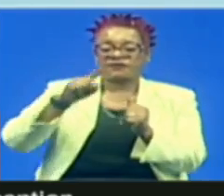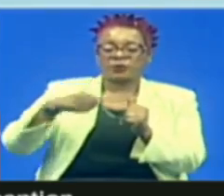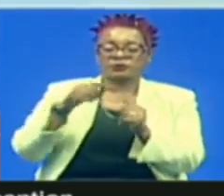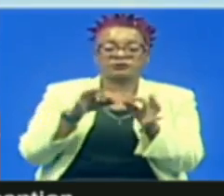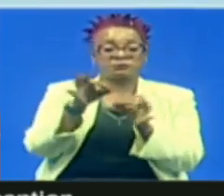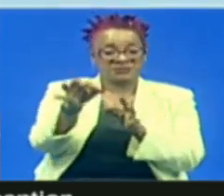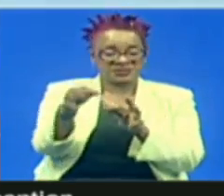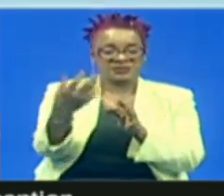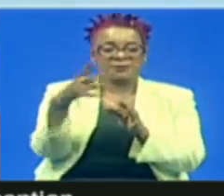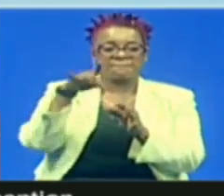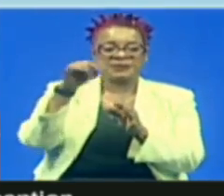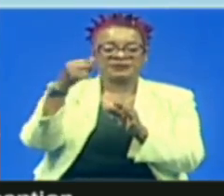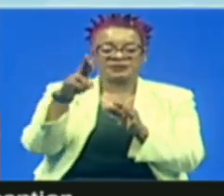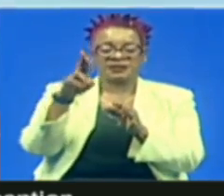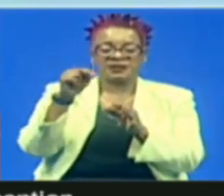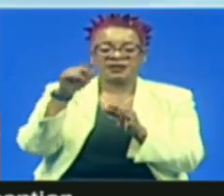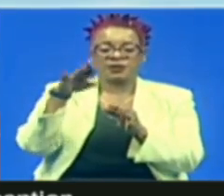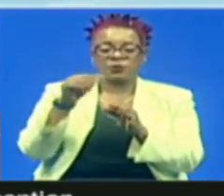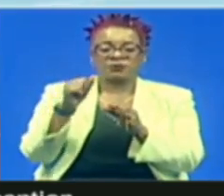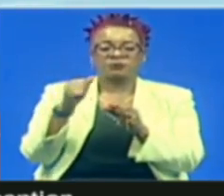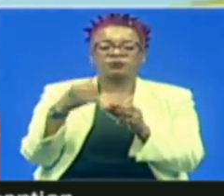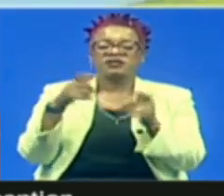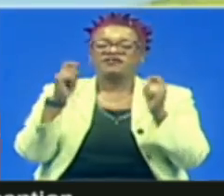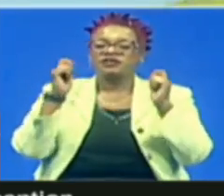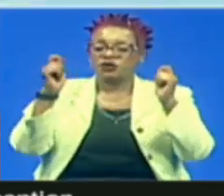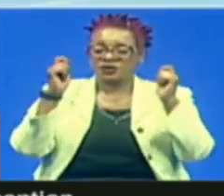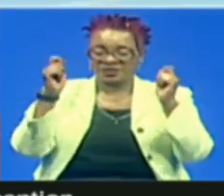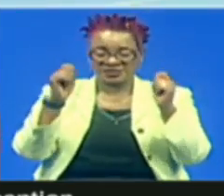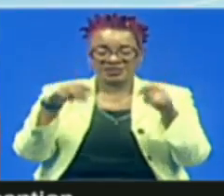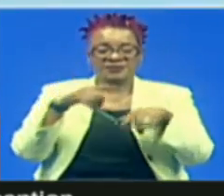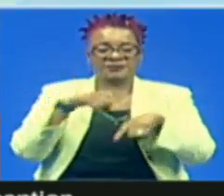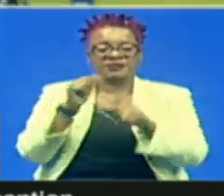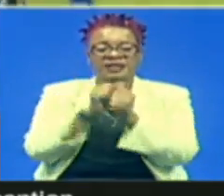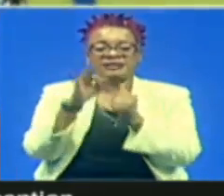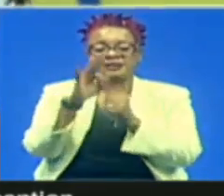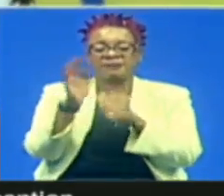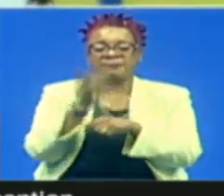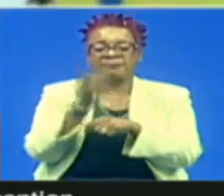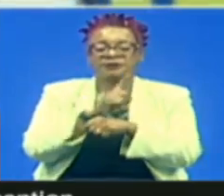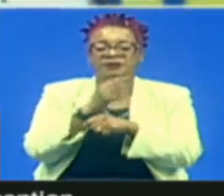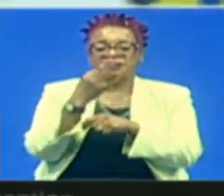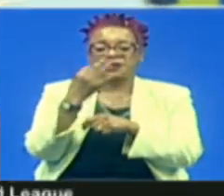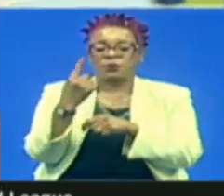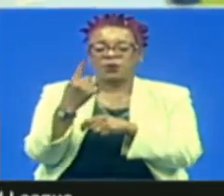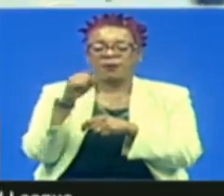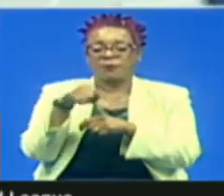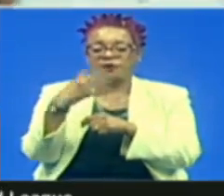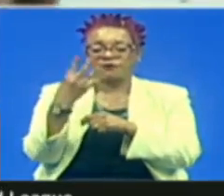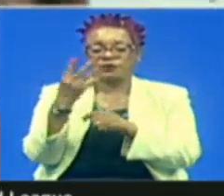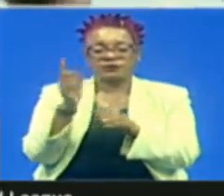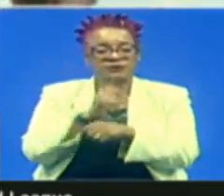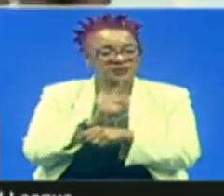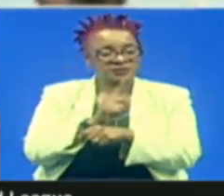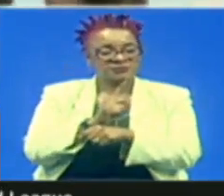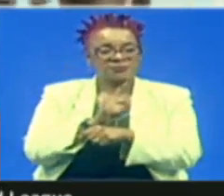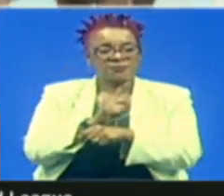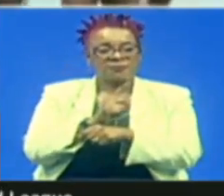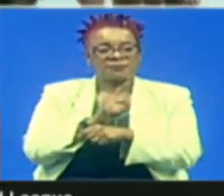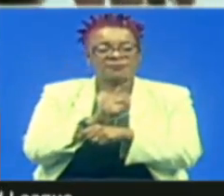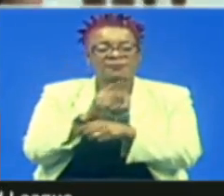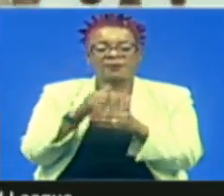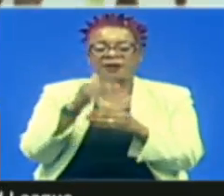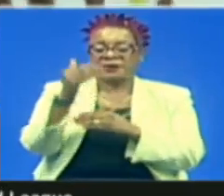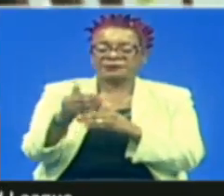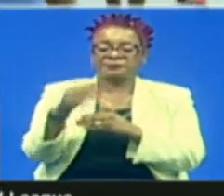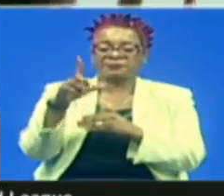meters, Peter Ndewa was victorious in a time of 13 minutes and 31.4 seconds ahead of Linus